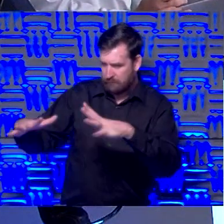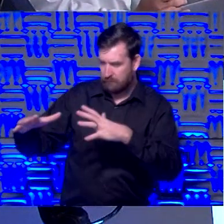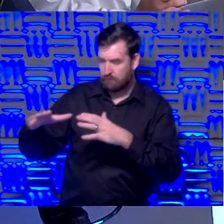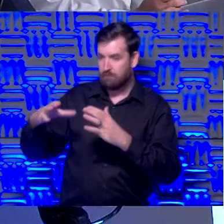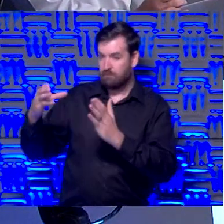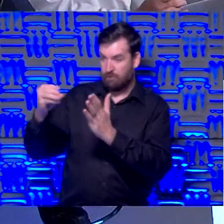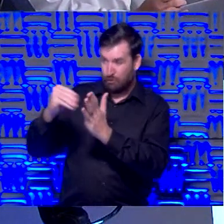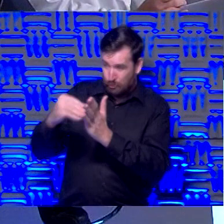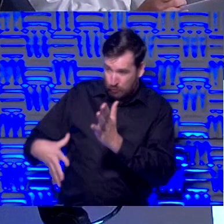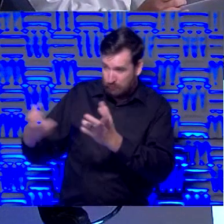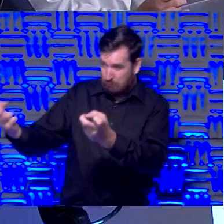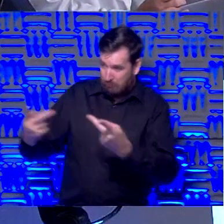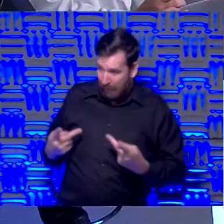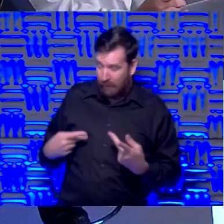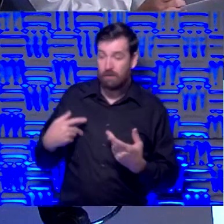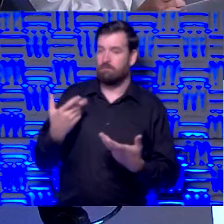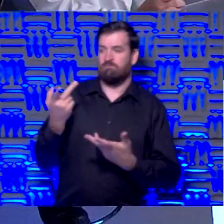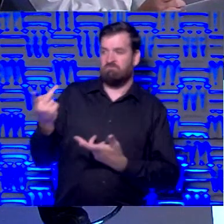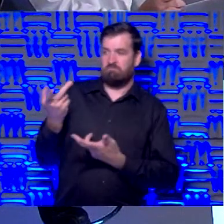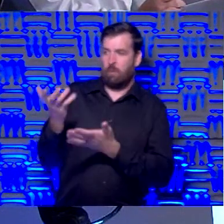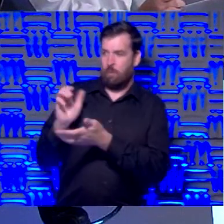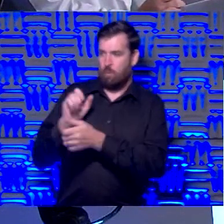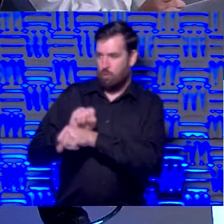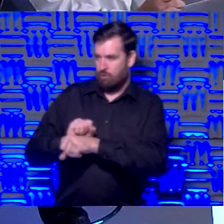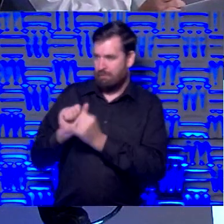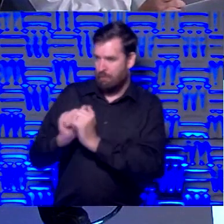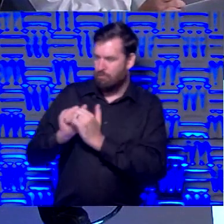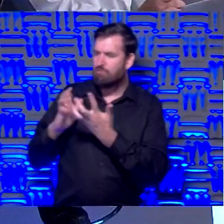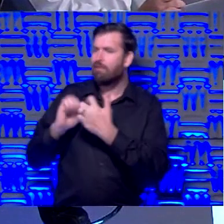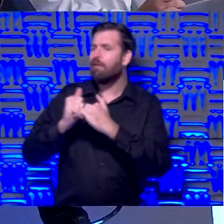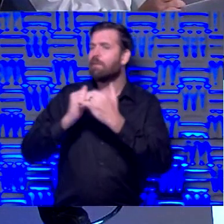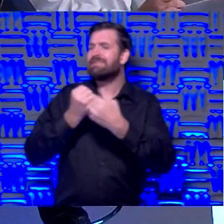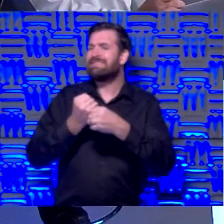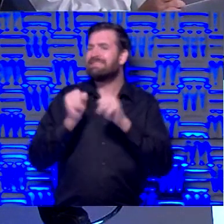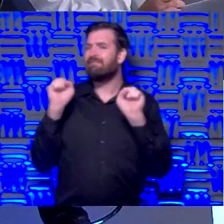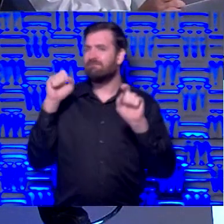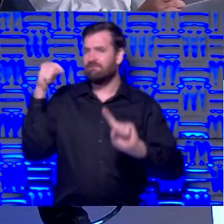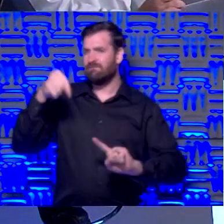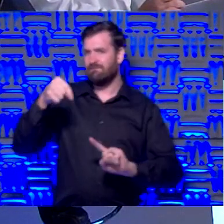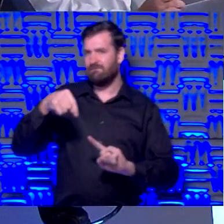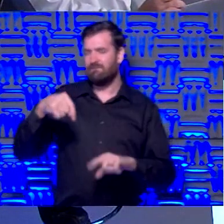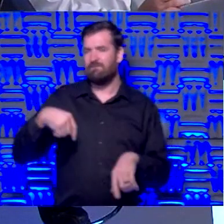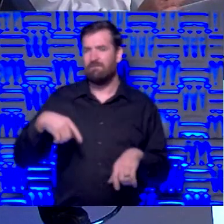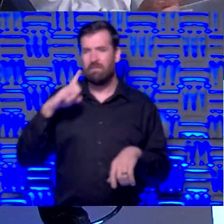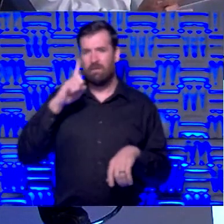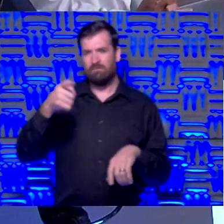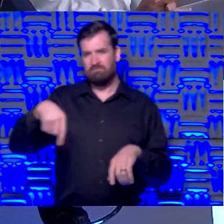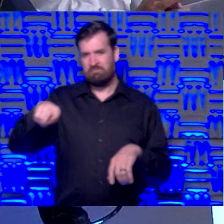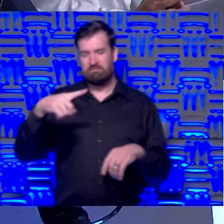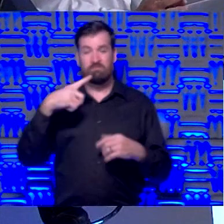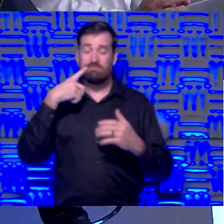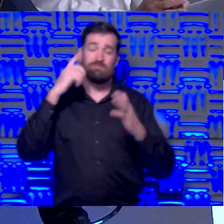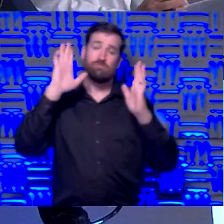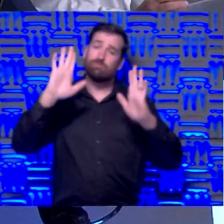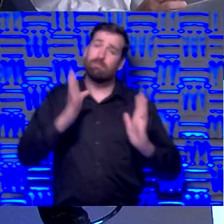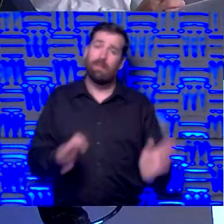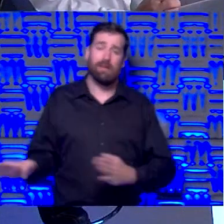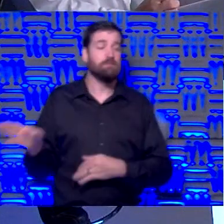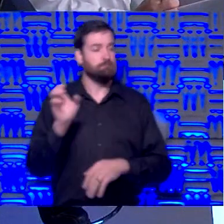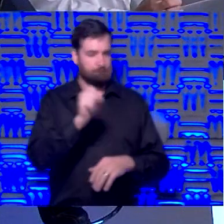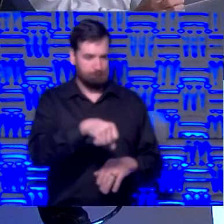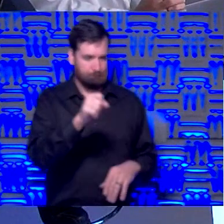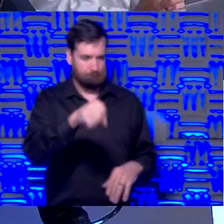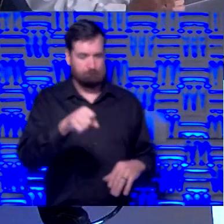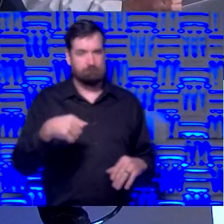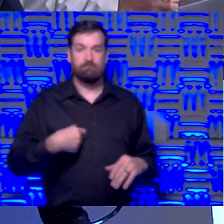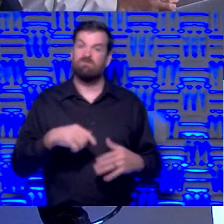working together, which is always a great pleasure, to try and figure out how to do that safely. And I think you guys, there's a great plan out there. There is, and